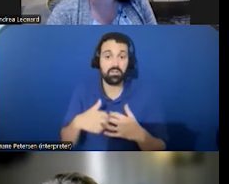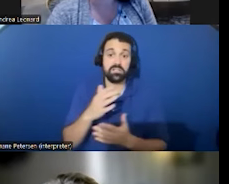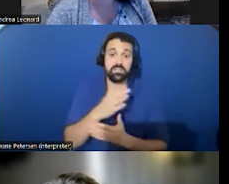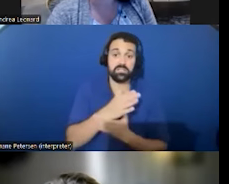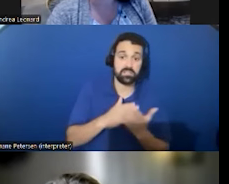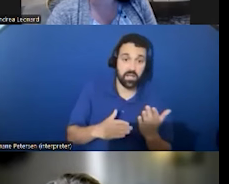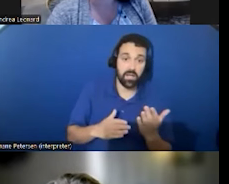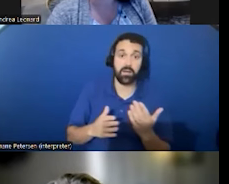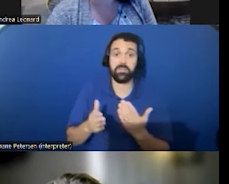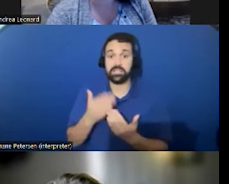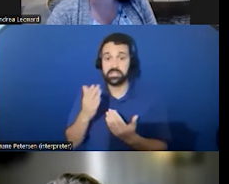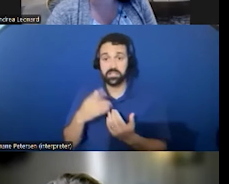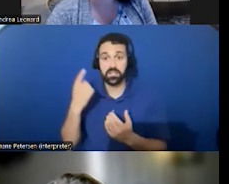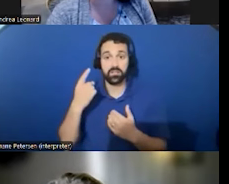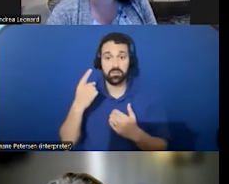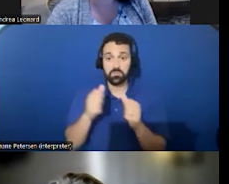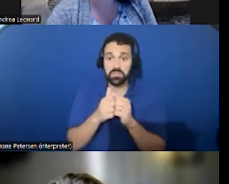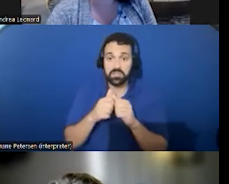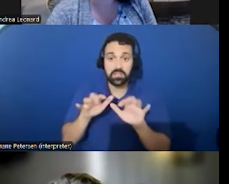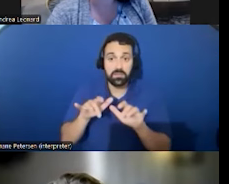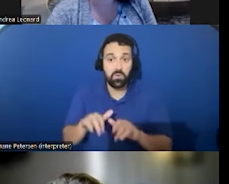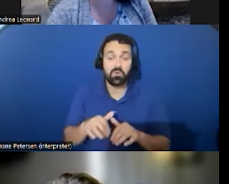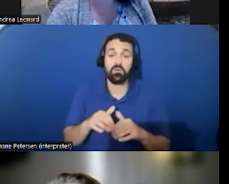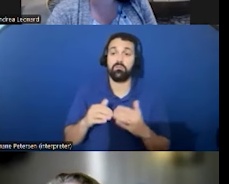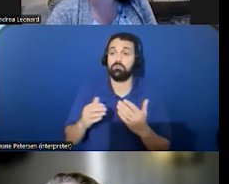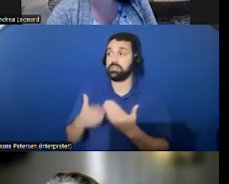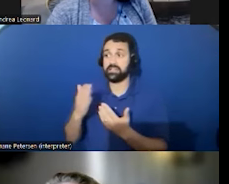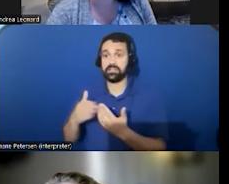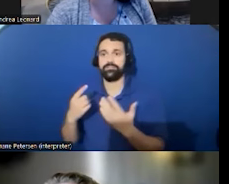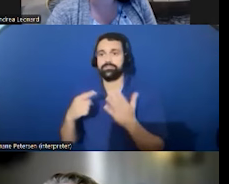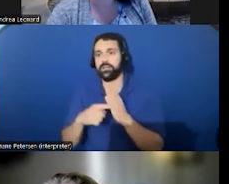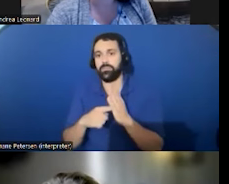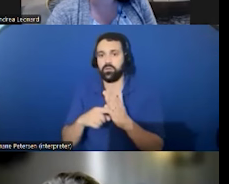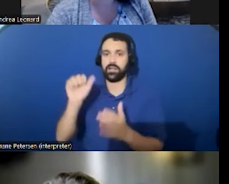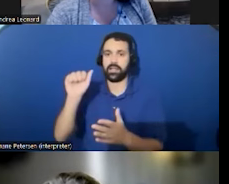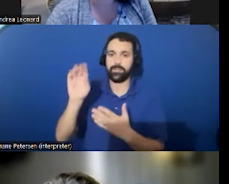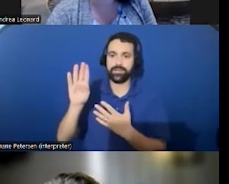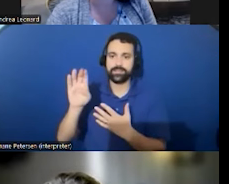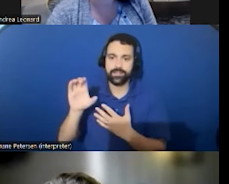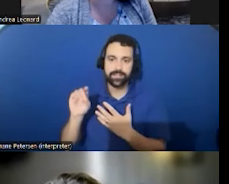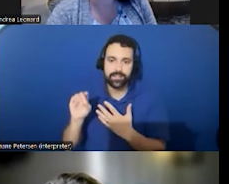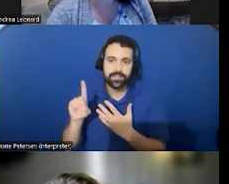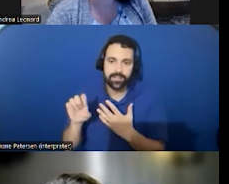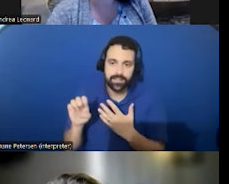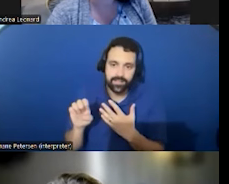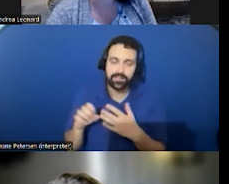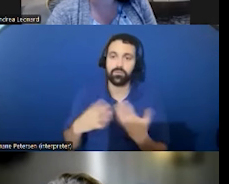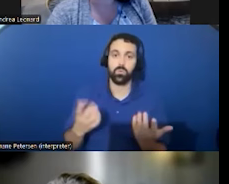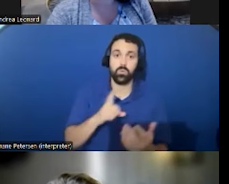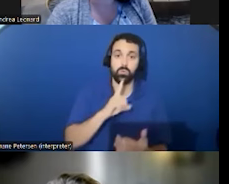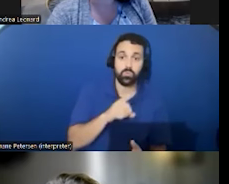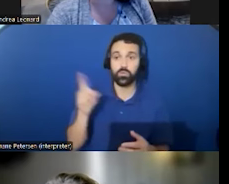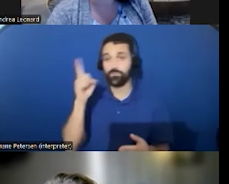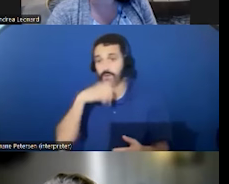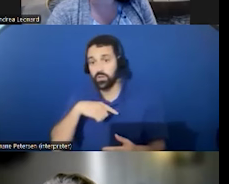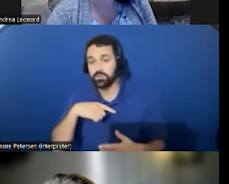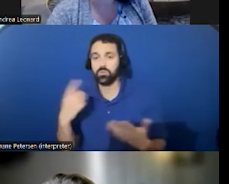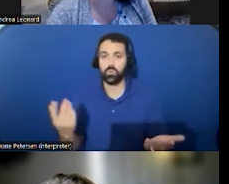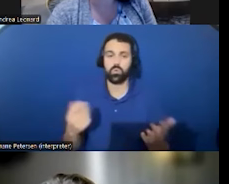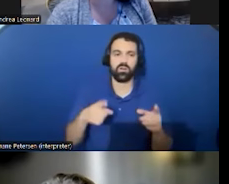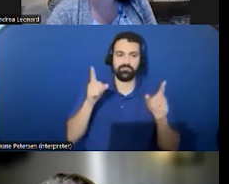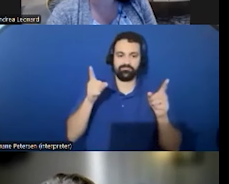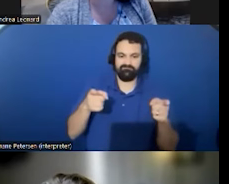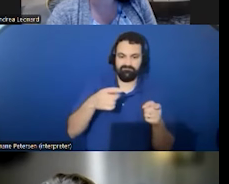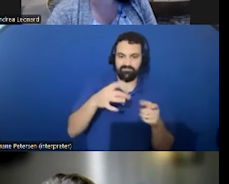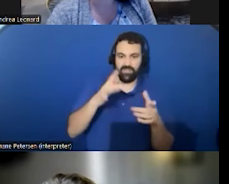keyboard than others. So the easiest ones are multiple choice, multiple answer, true, false, and fill in the blank. So keep